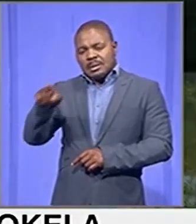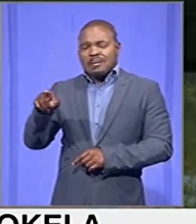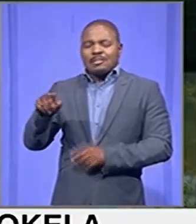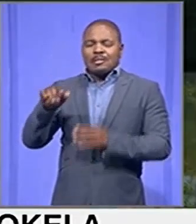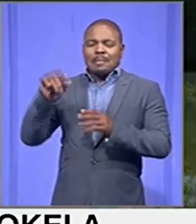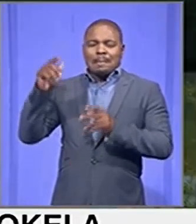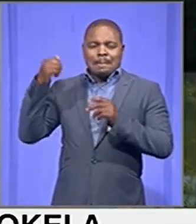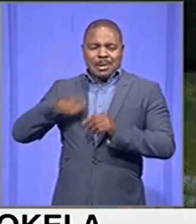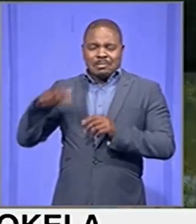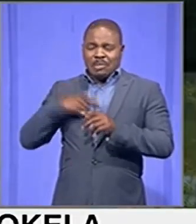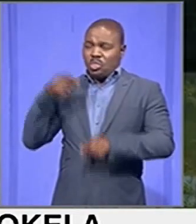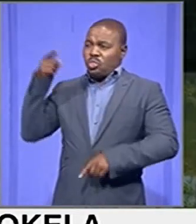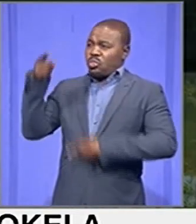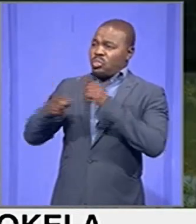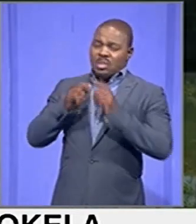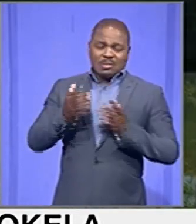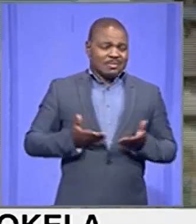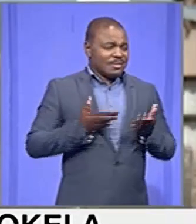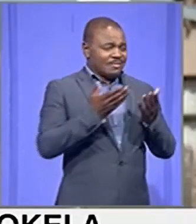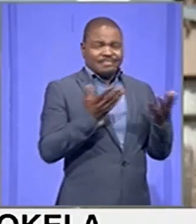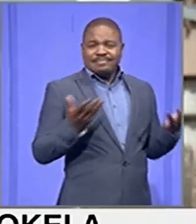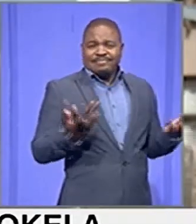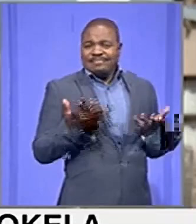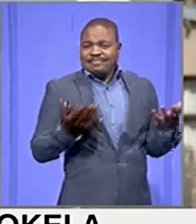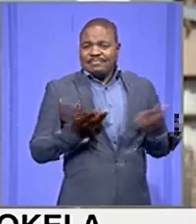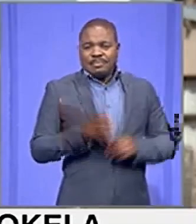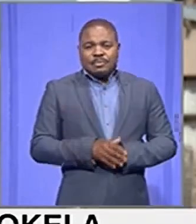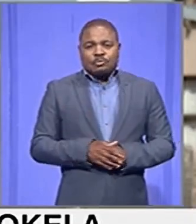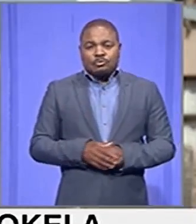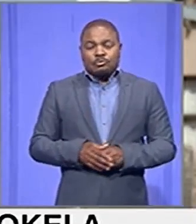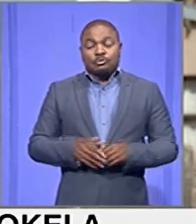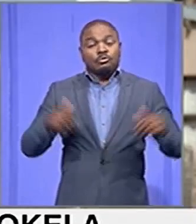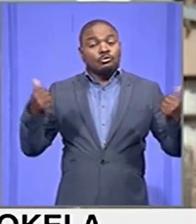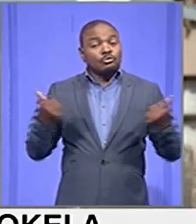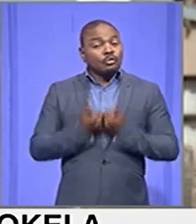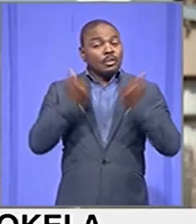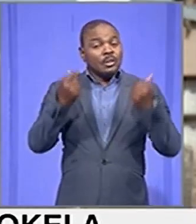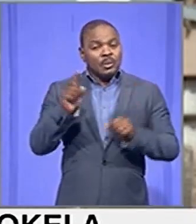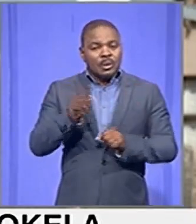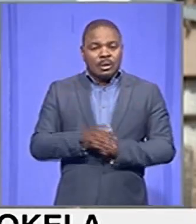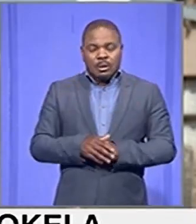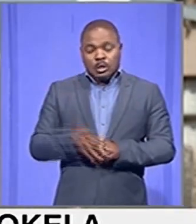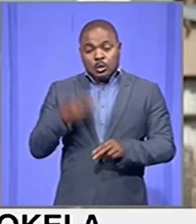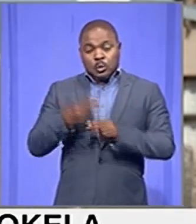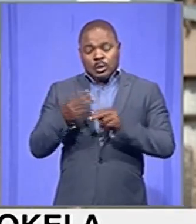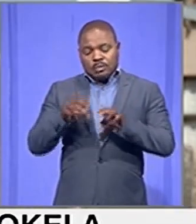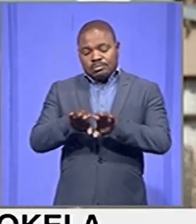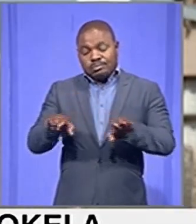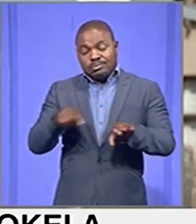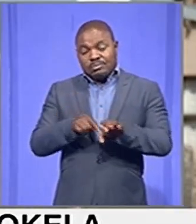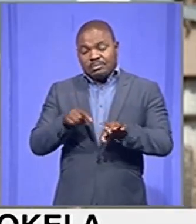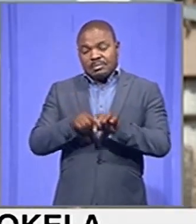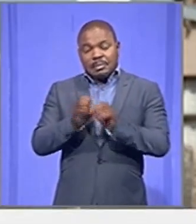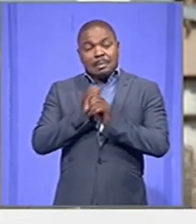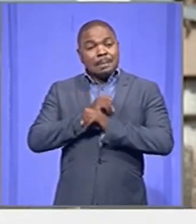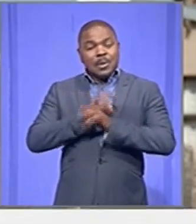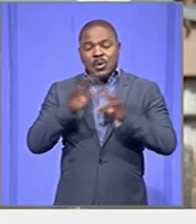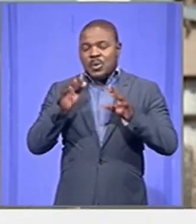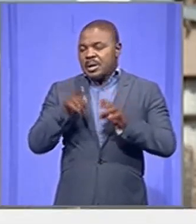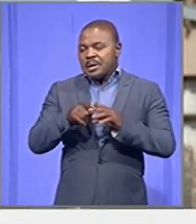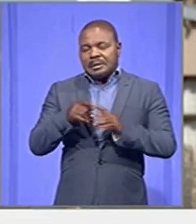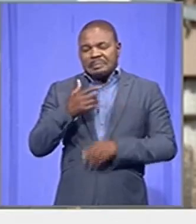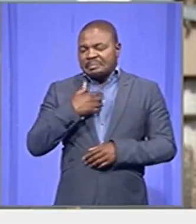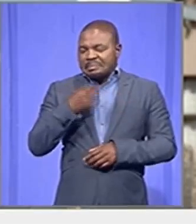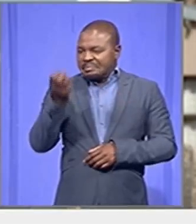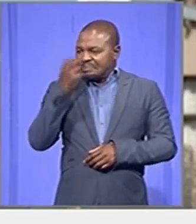setjhabeng. Challenge re na le yone ke gore ke drain yankga ga re kgone go dula mo monkgong o ga